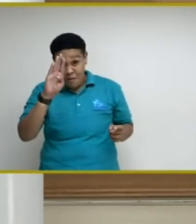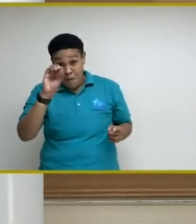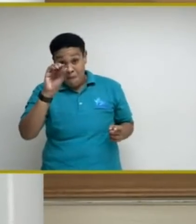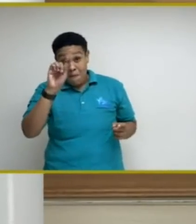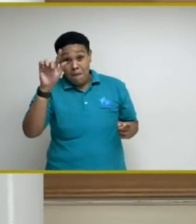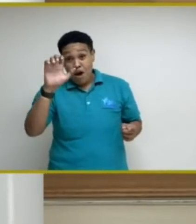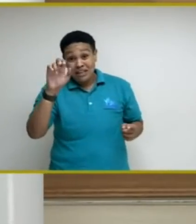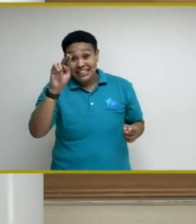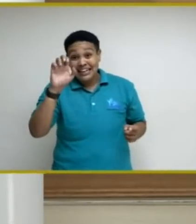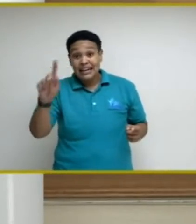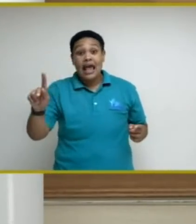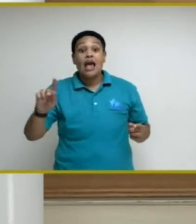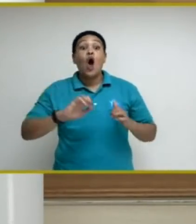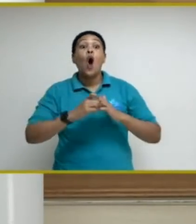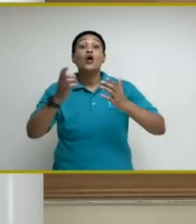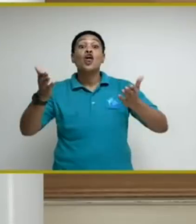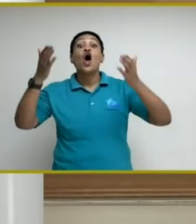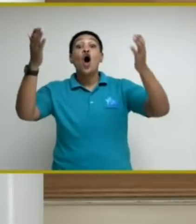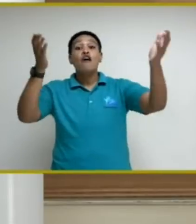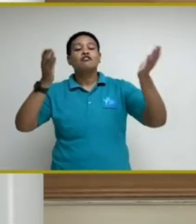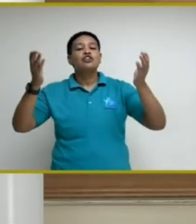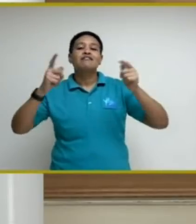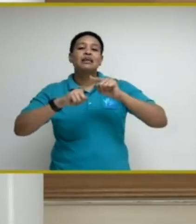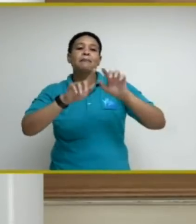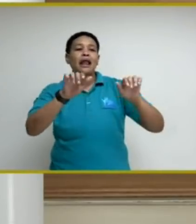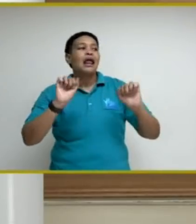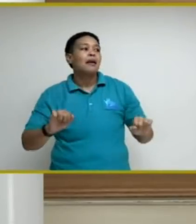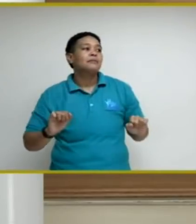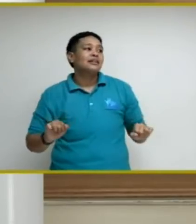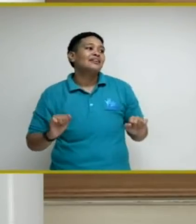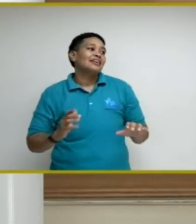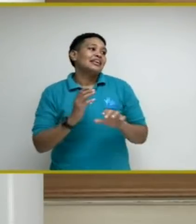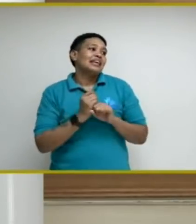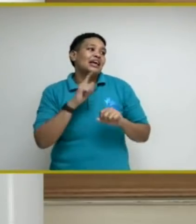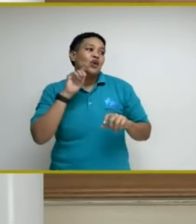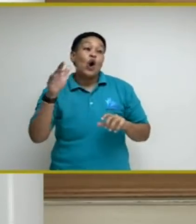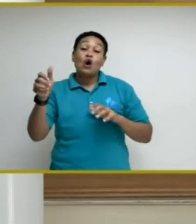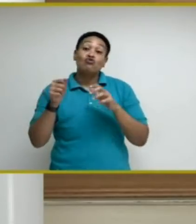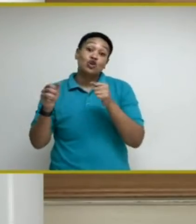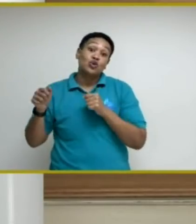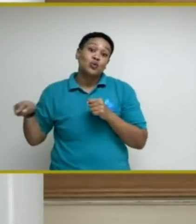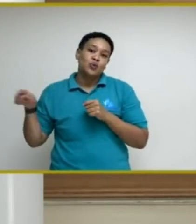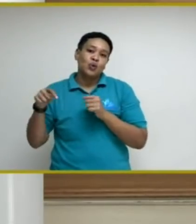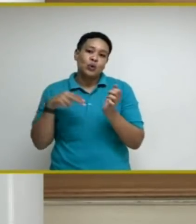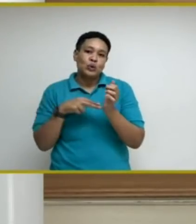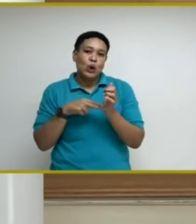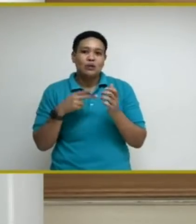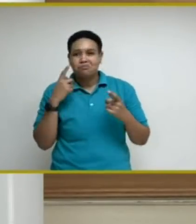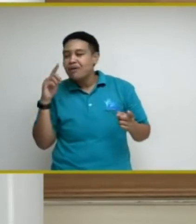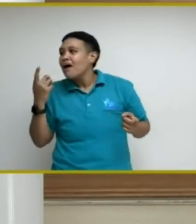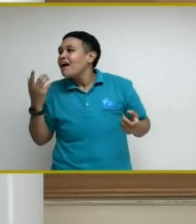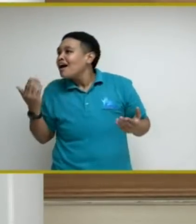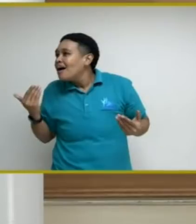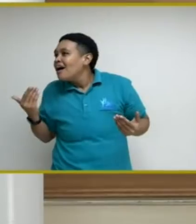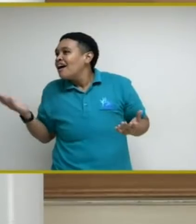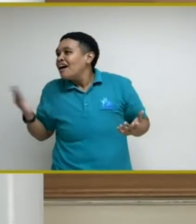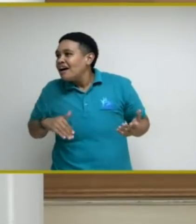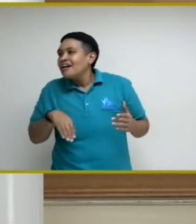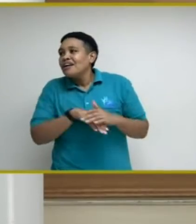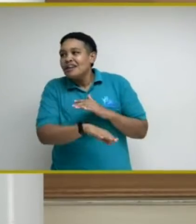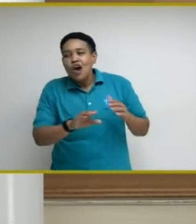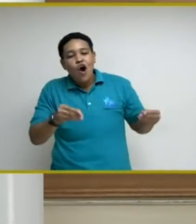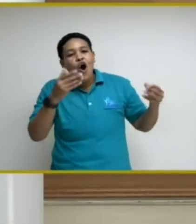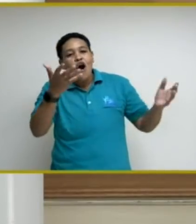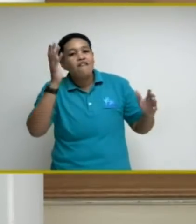that service is going to be a function of their ability to get or to recruit those individuals. And I know